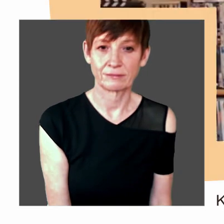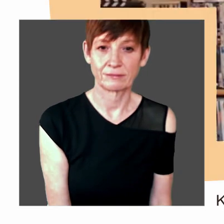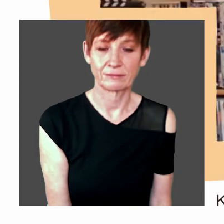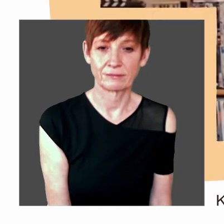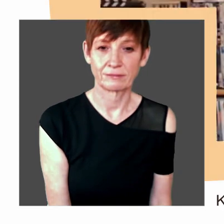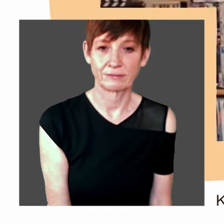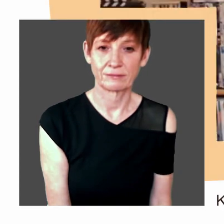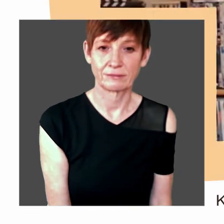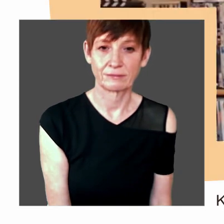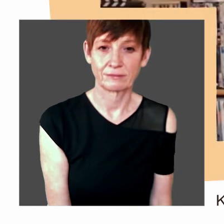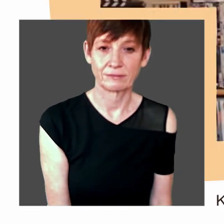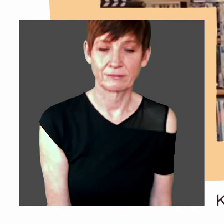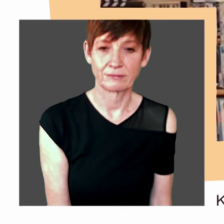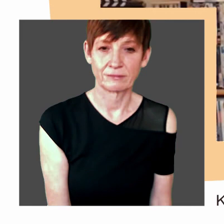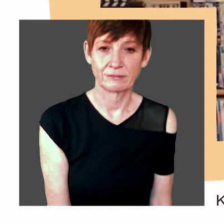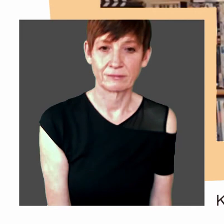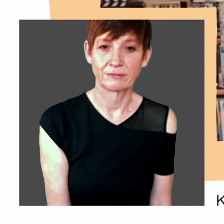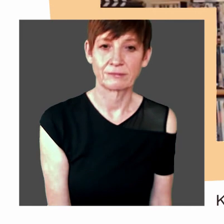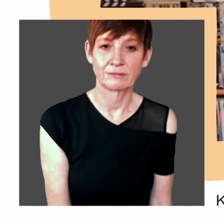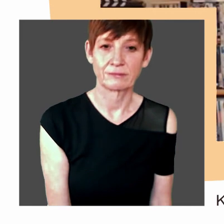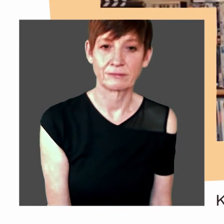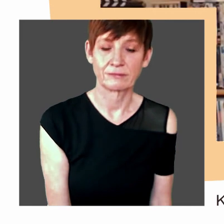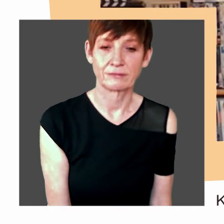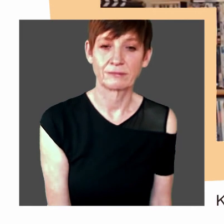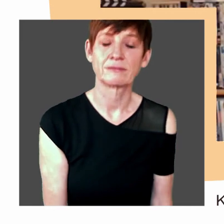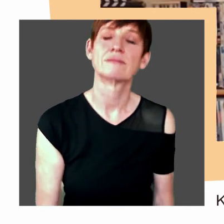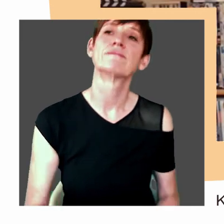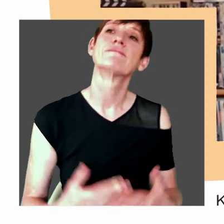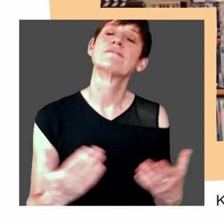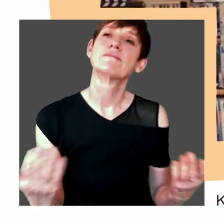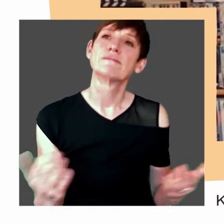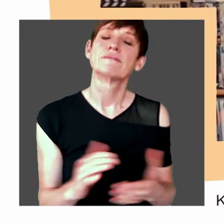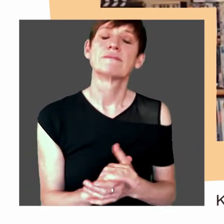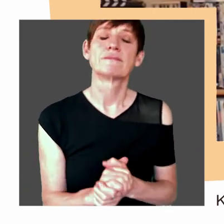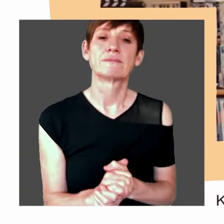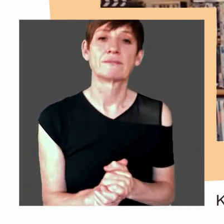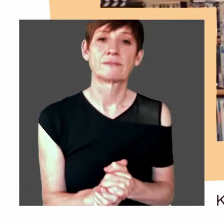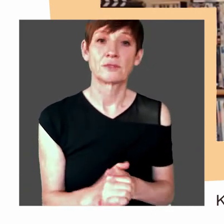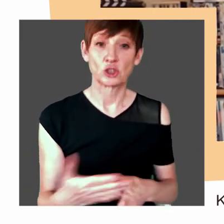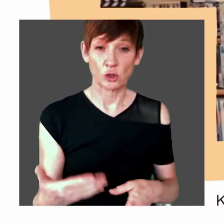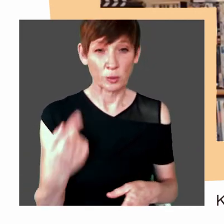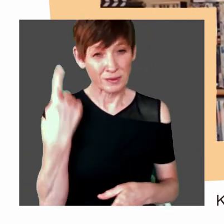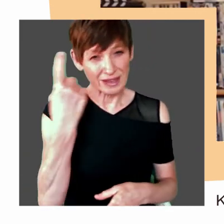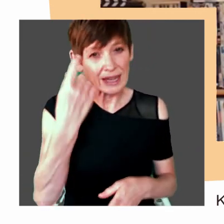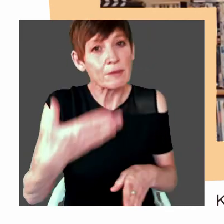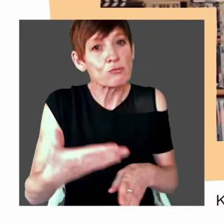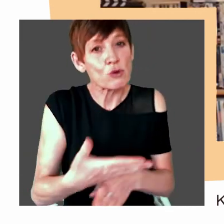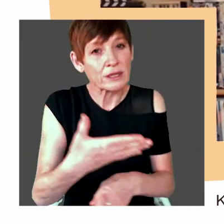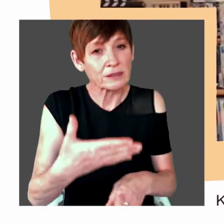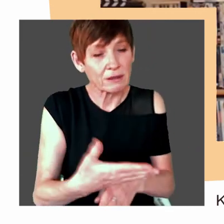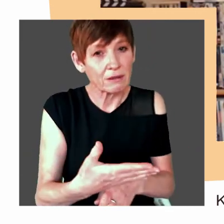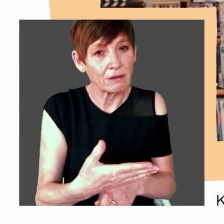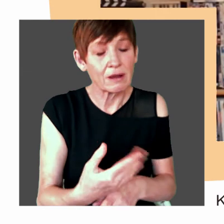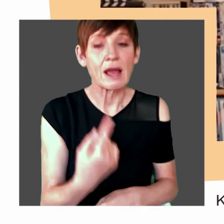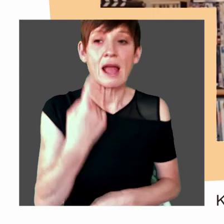you, very practically speaking, because I think a lot of graduates, particularly who